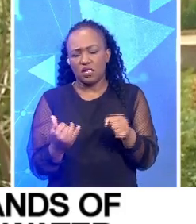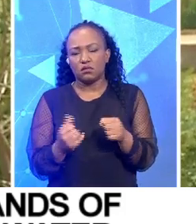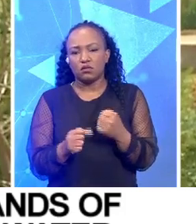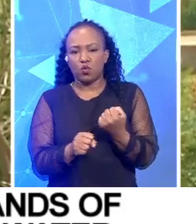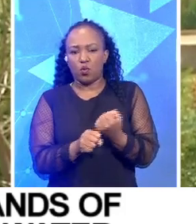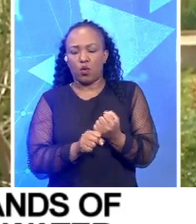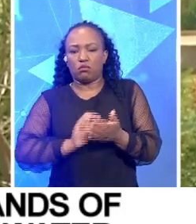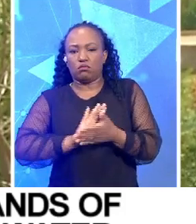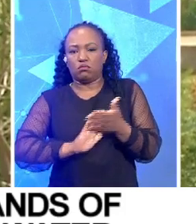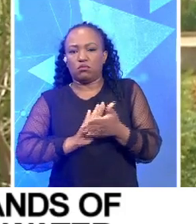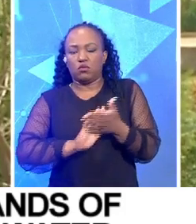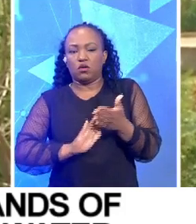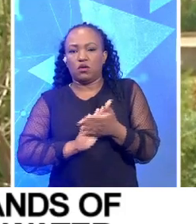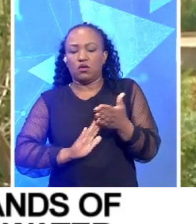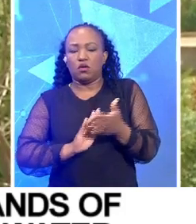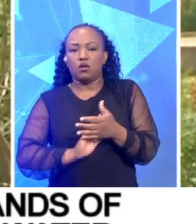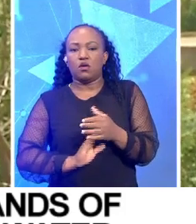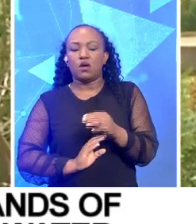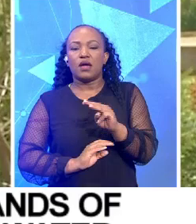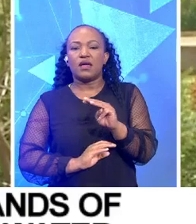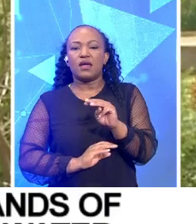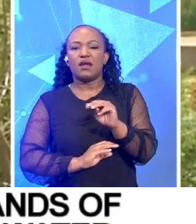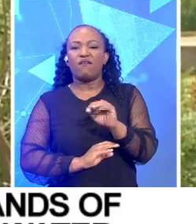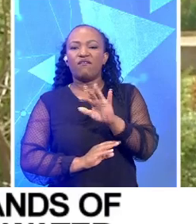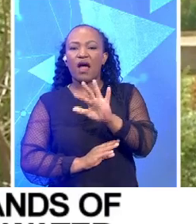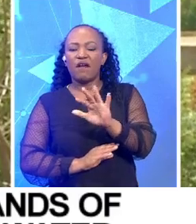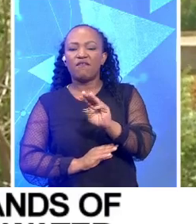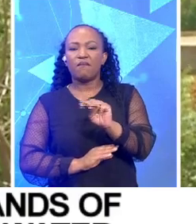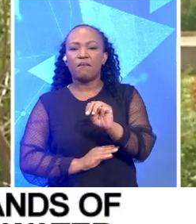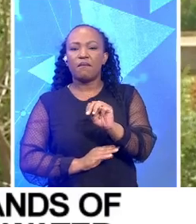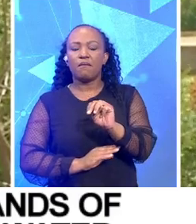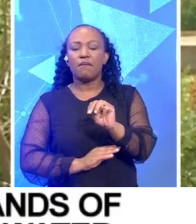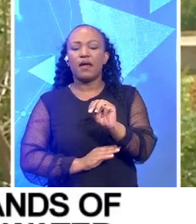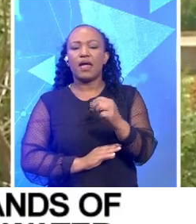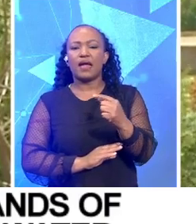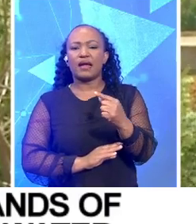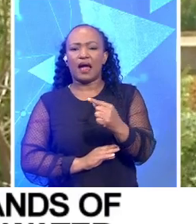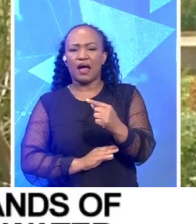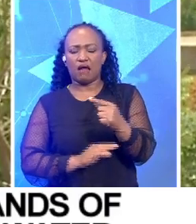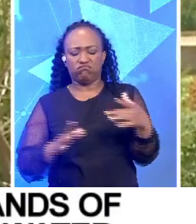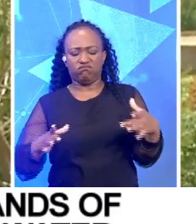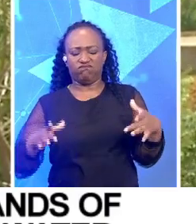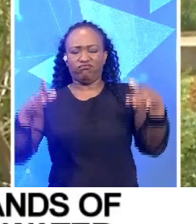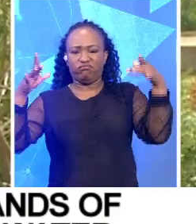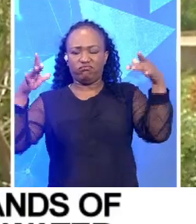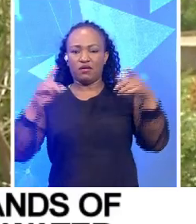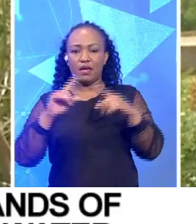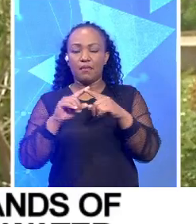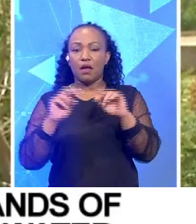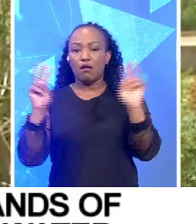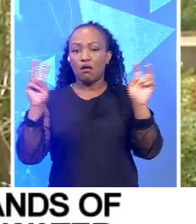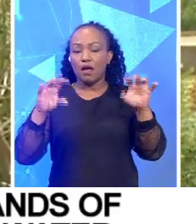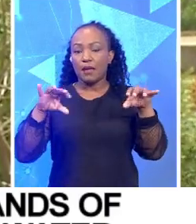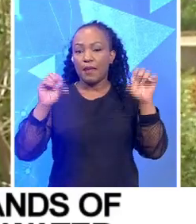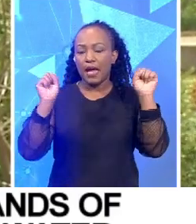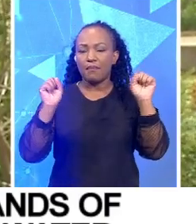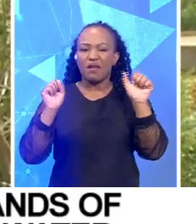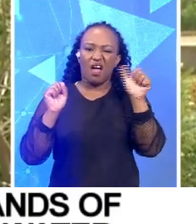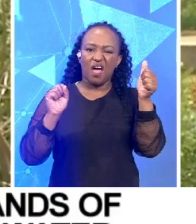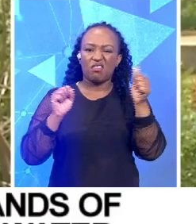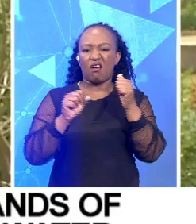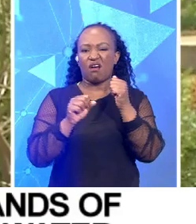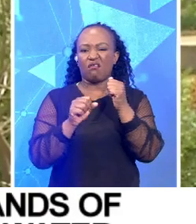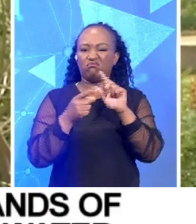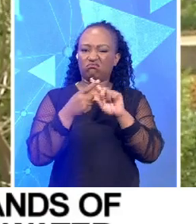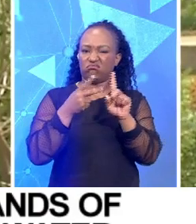normally treat more than 5 megaliters of water, but because of load shedding and other aspects, of course,